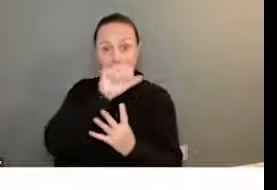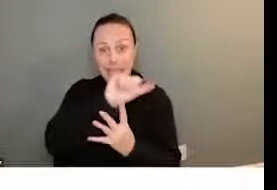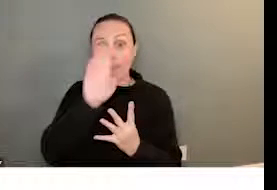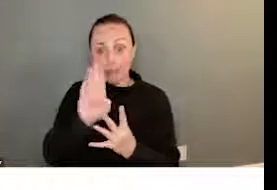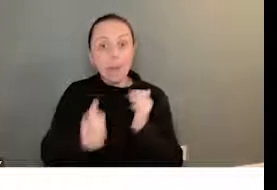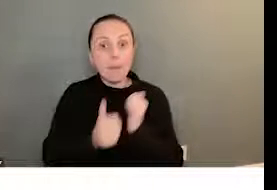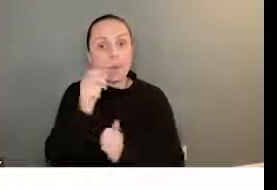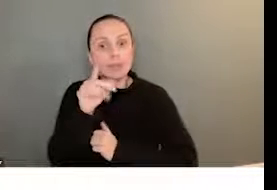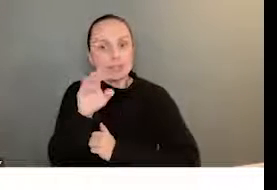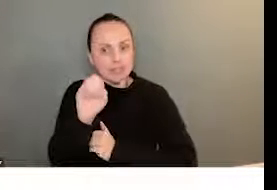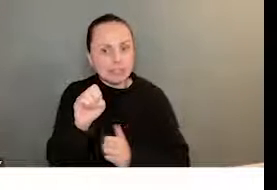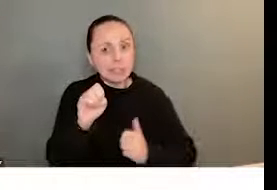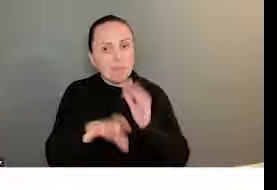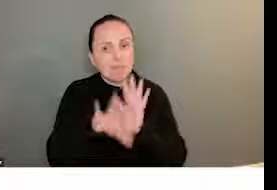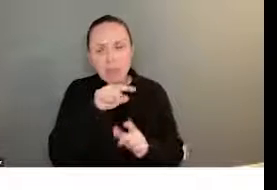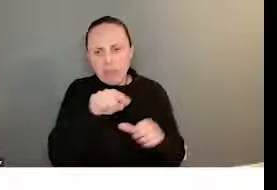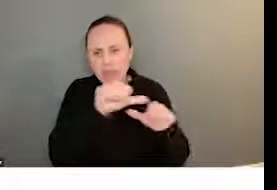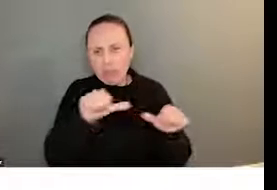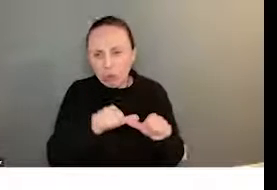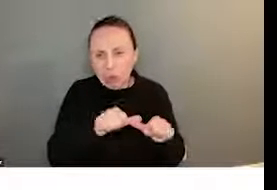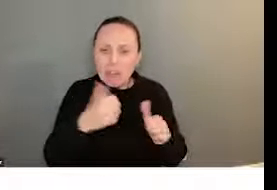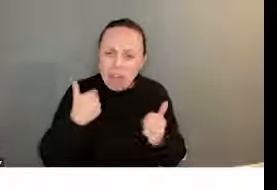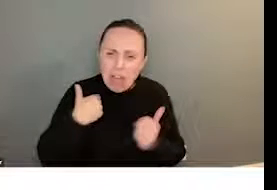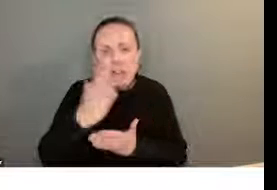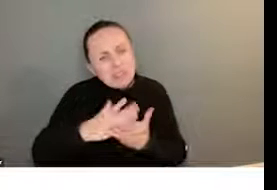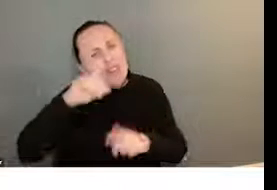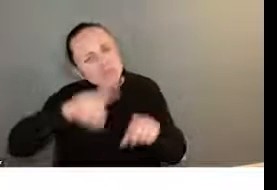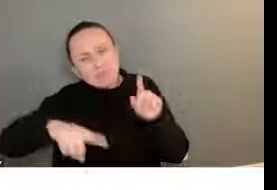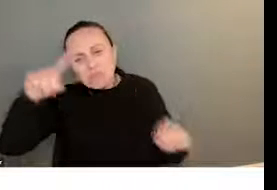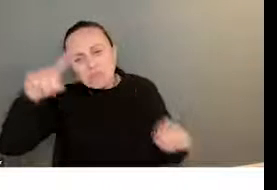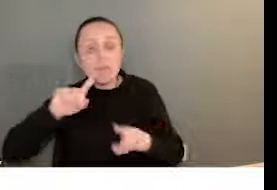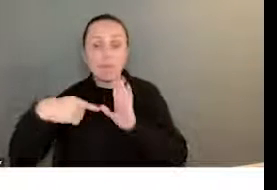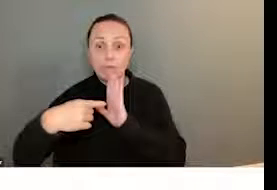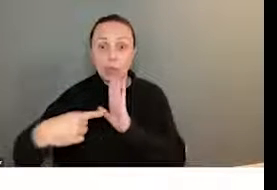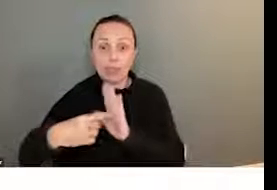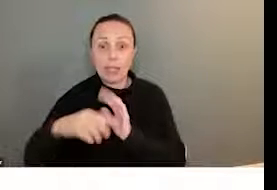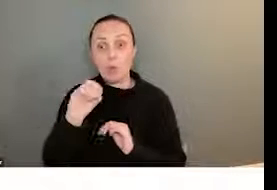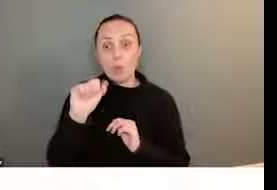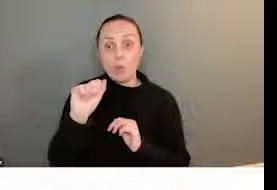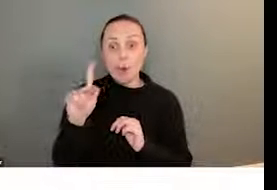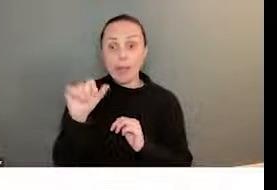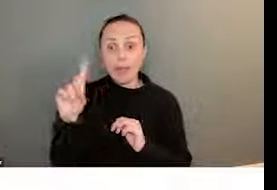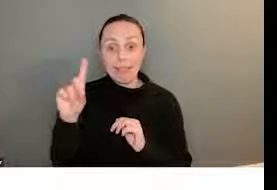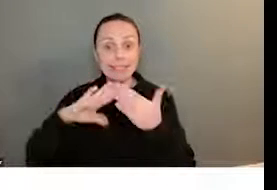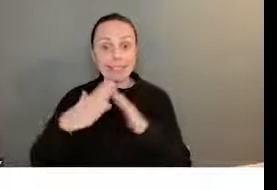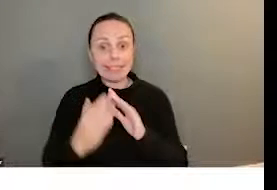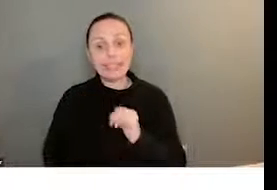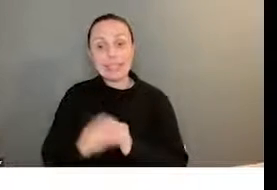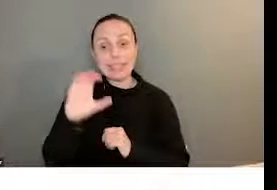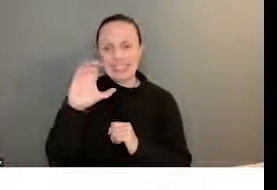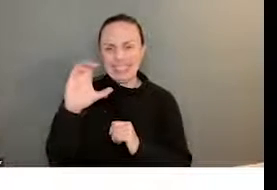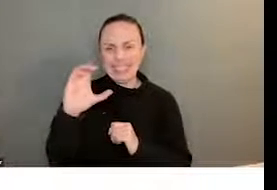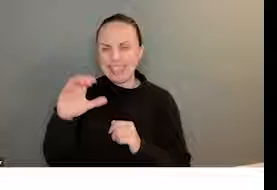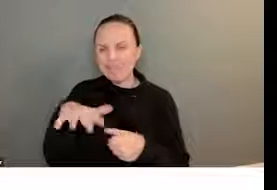the species are found in that area. There is some variability. So for instance, in Oakland, the C grade